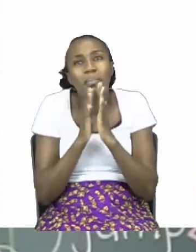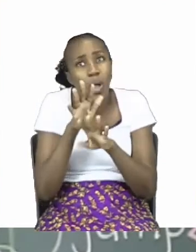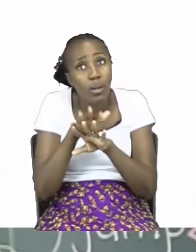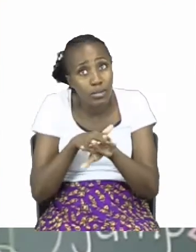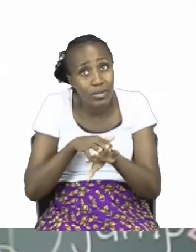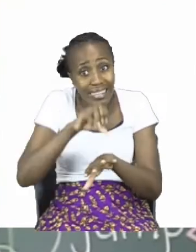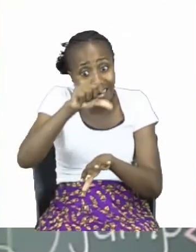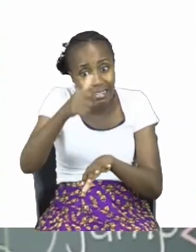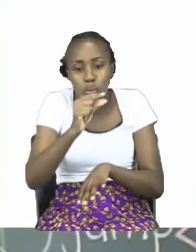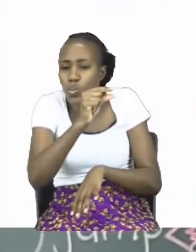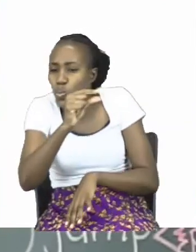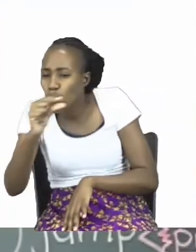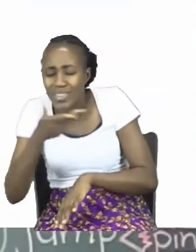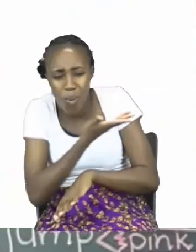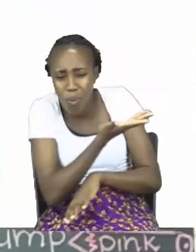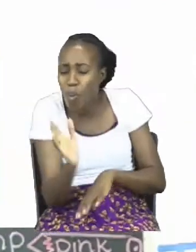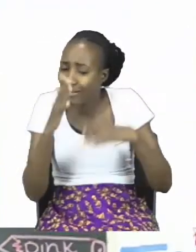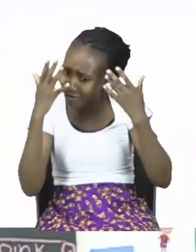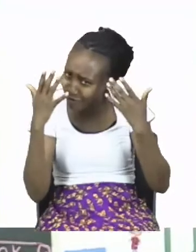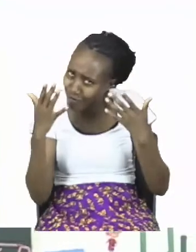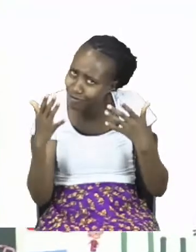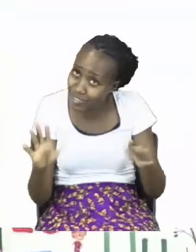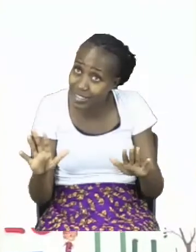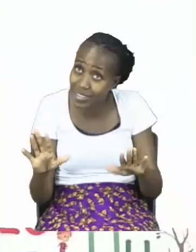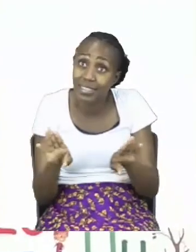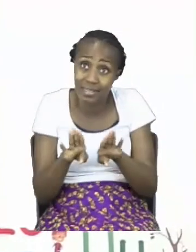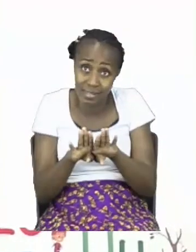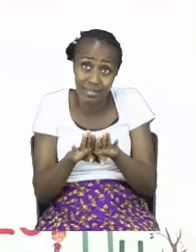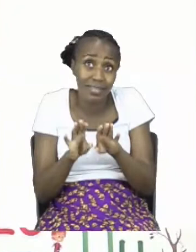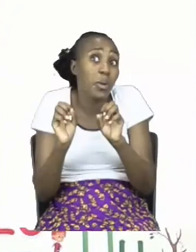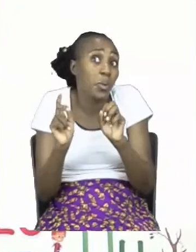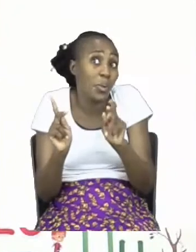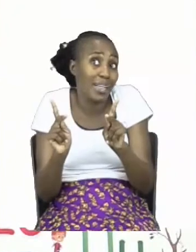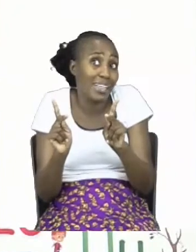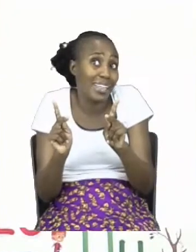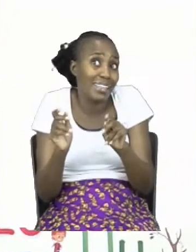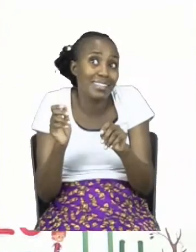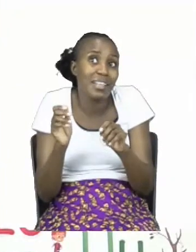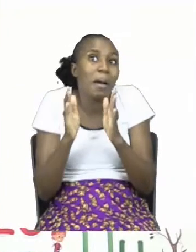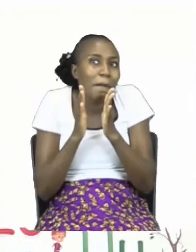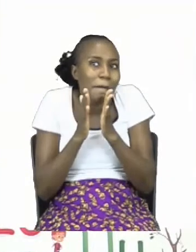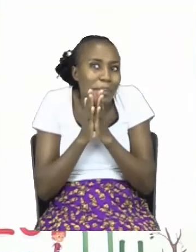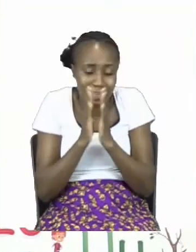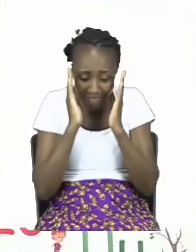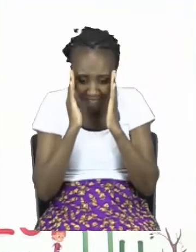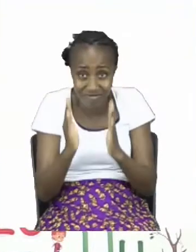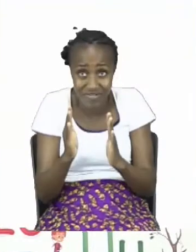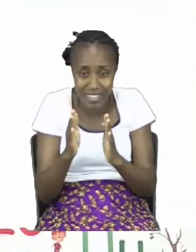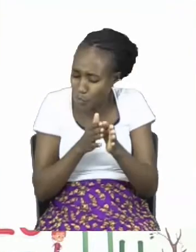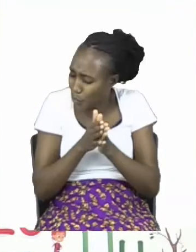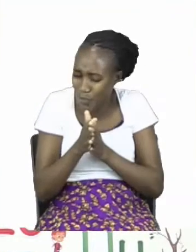The word puzzles and the word searches are so much fun. All you need to do is pay